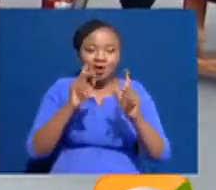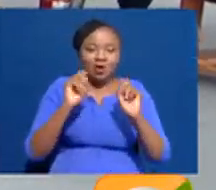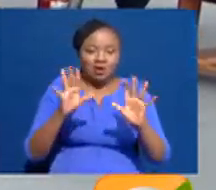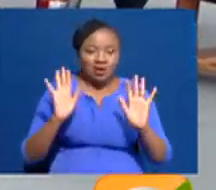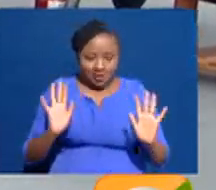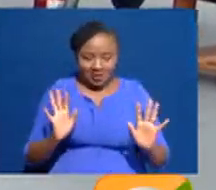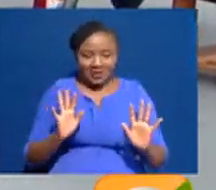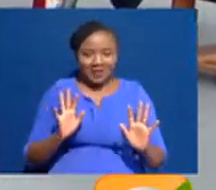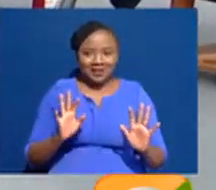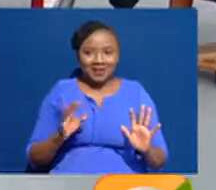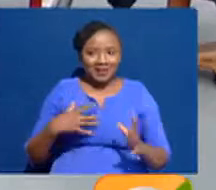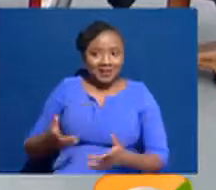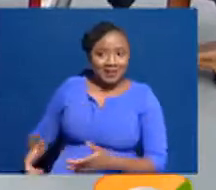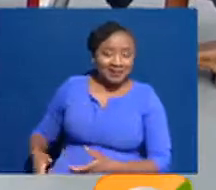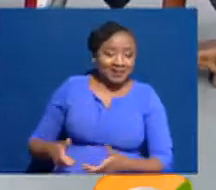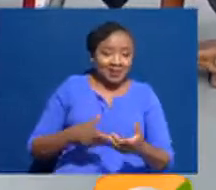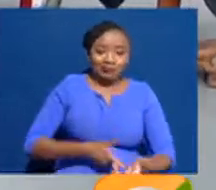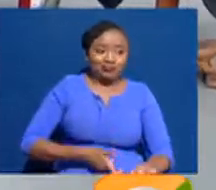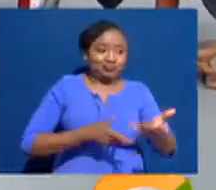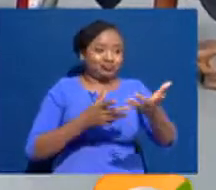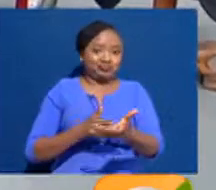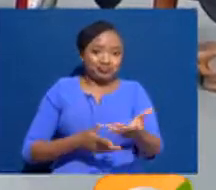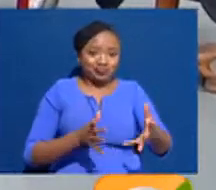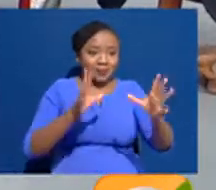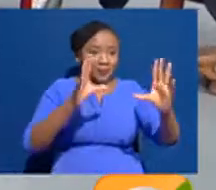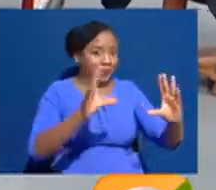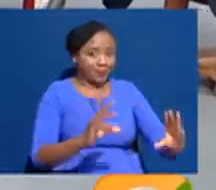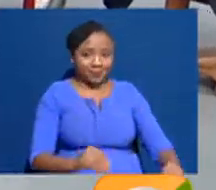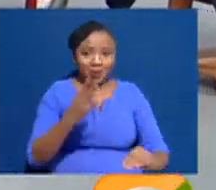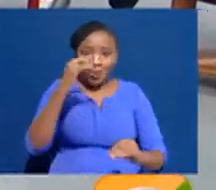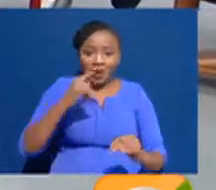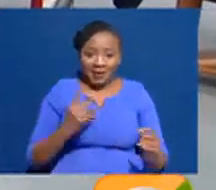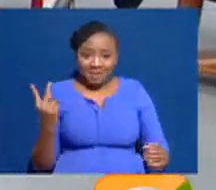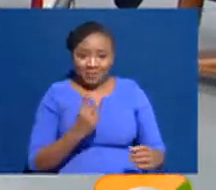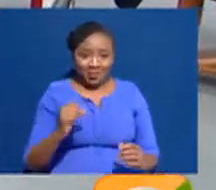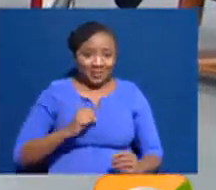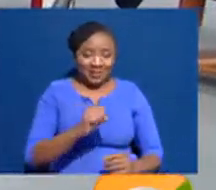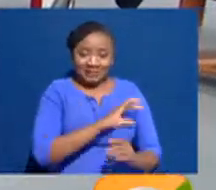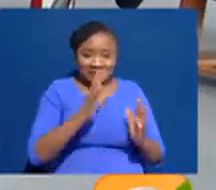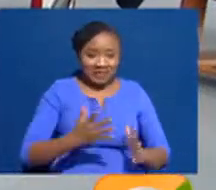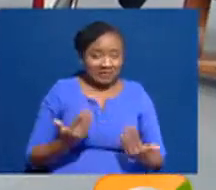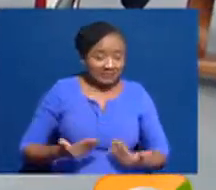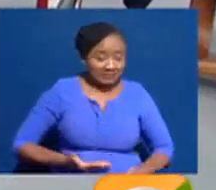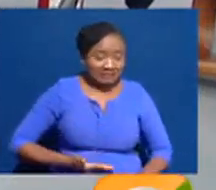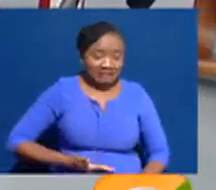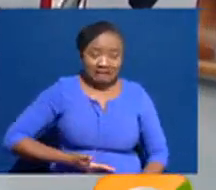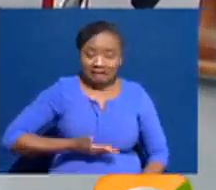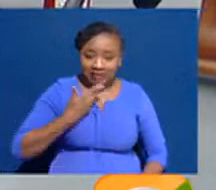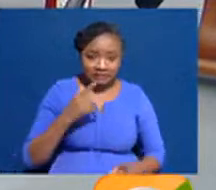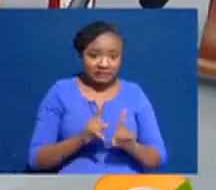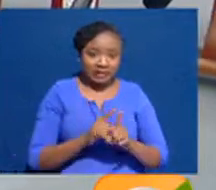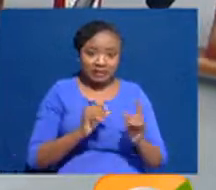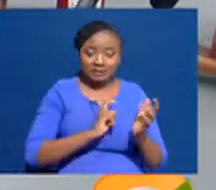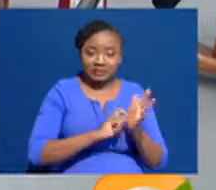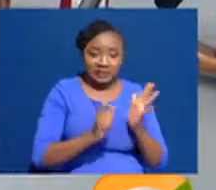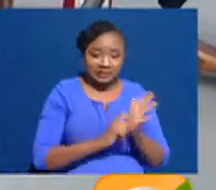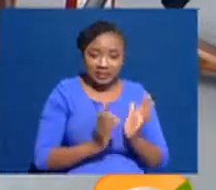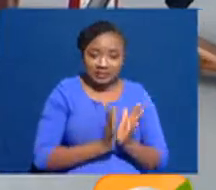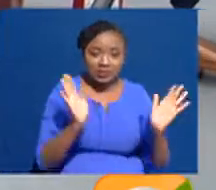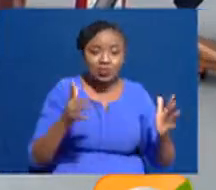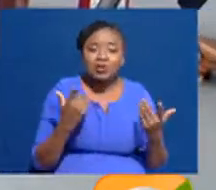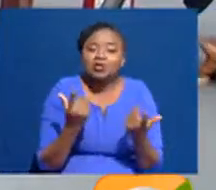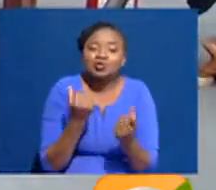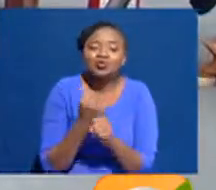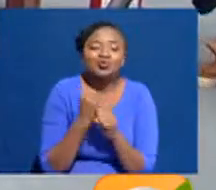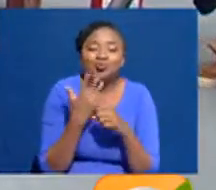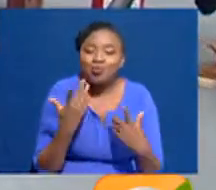ready. We're going to take a break. Come back. Plenty more ahead. We have some angry senators in the House and SG as well. What do we do? We need